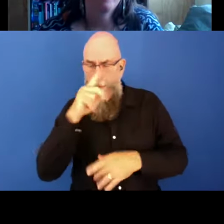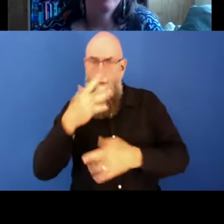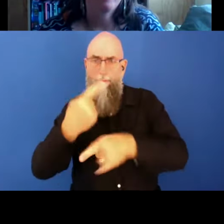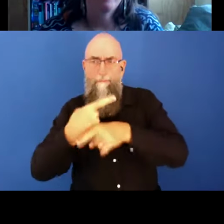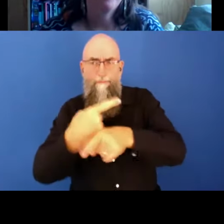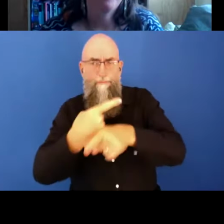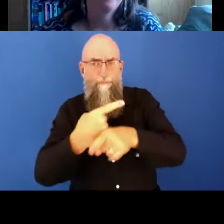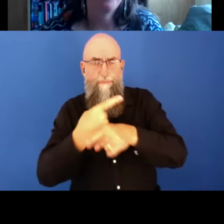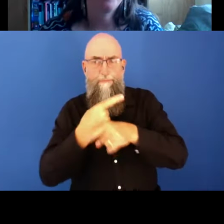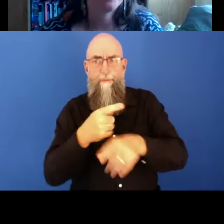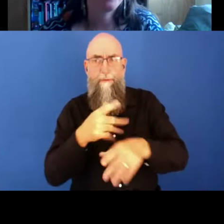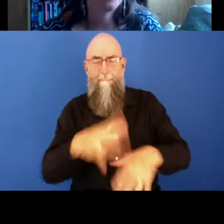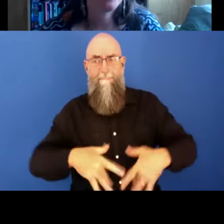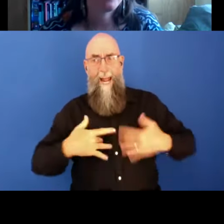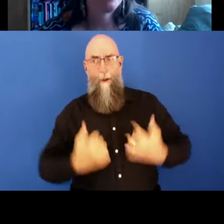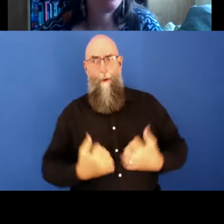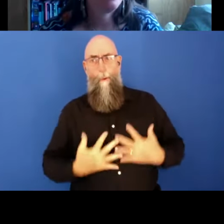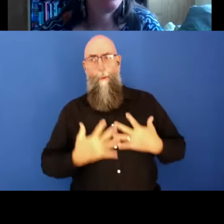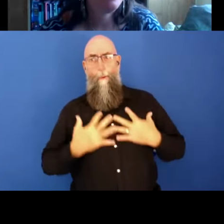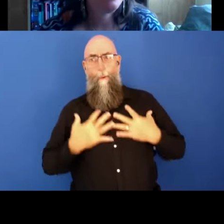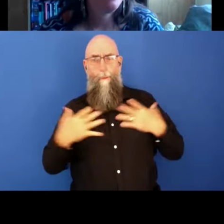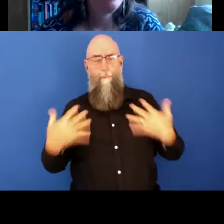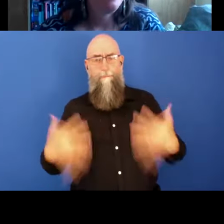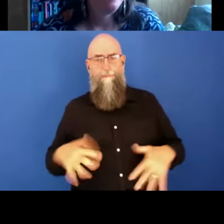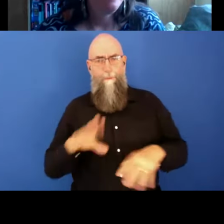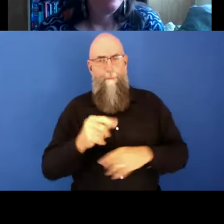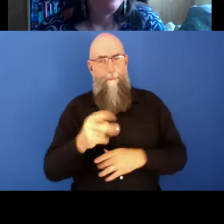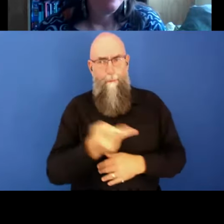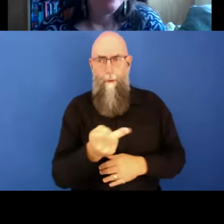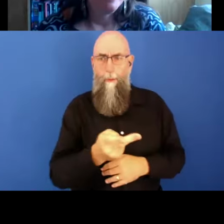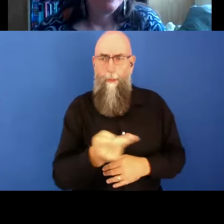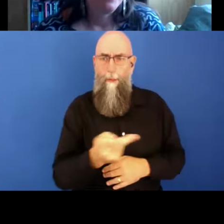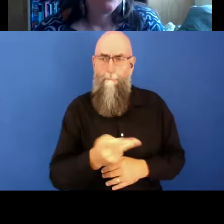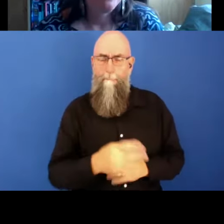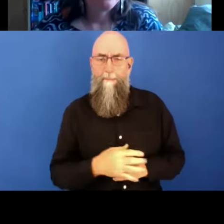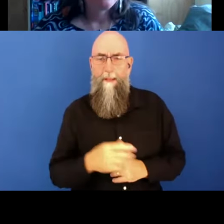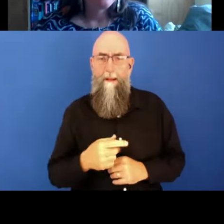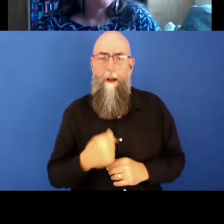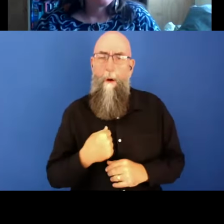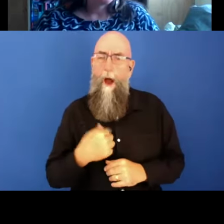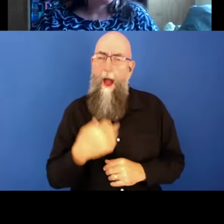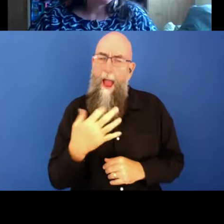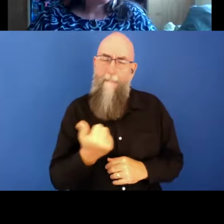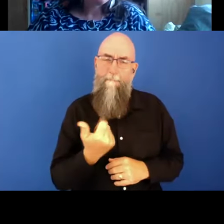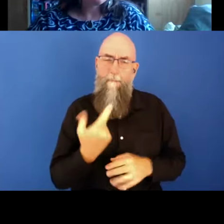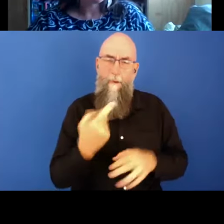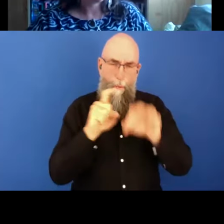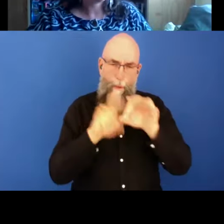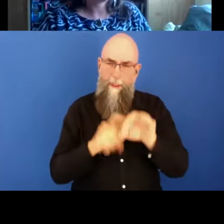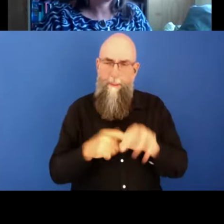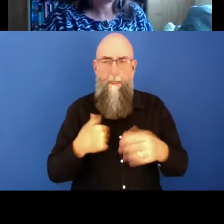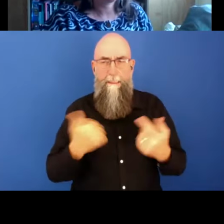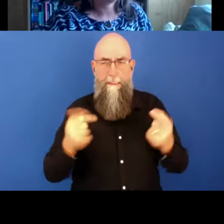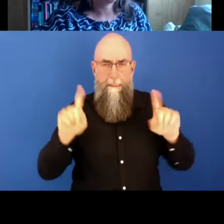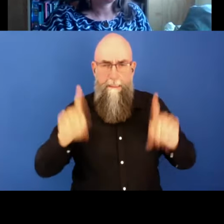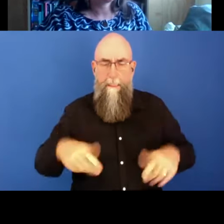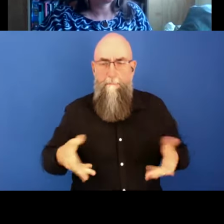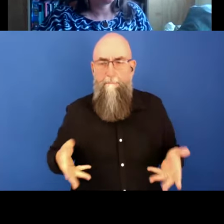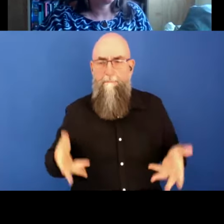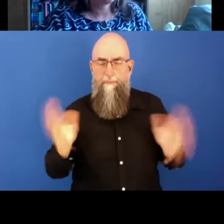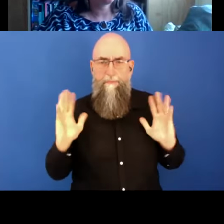conversation um i've got a few questions so we might um get started i mean christy